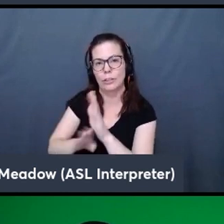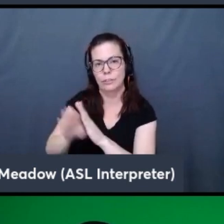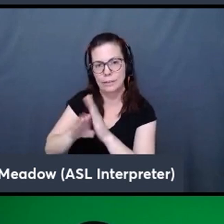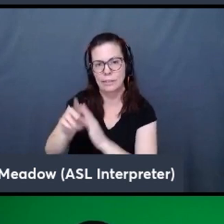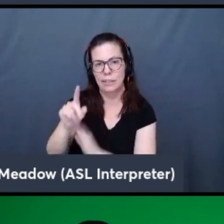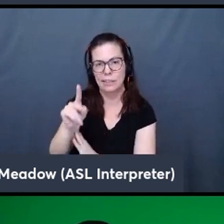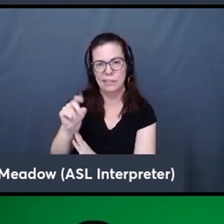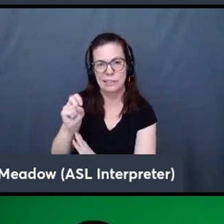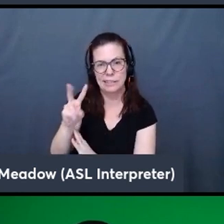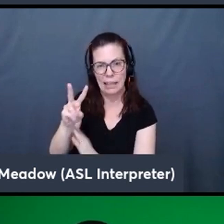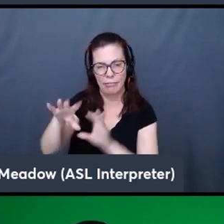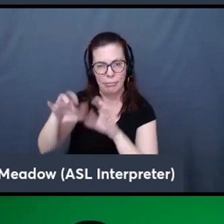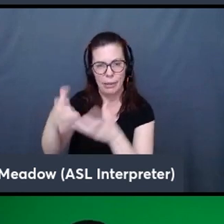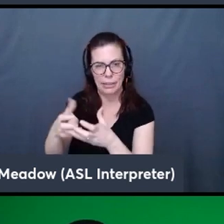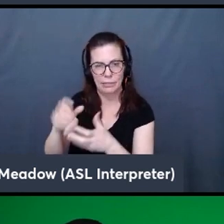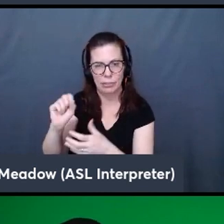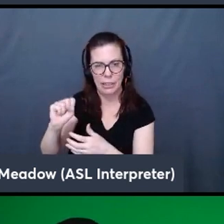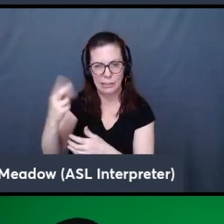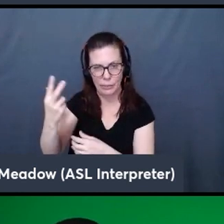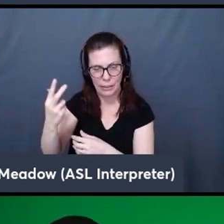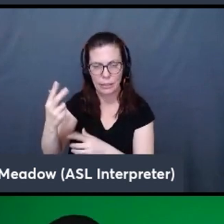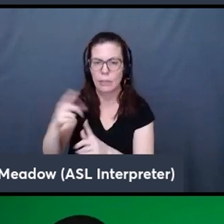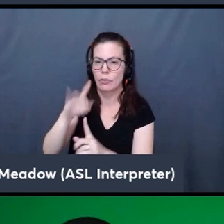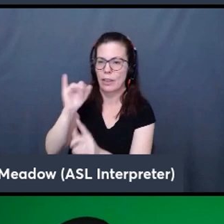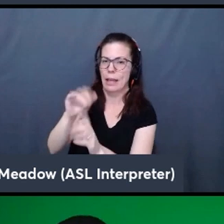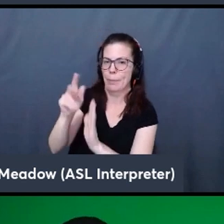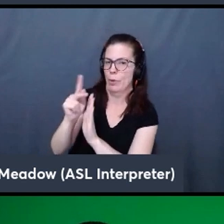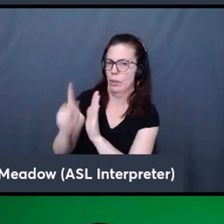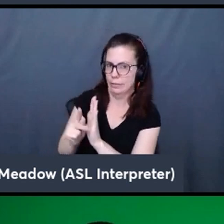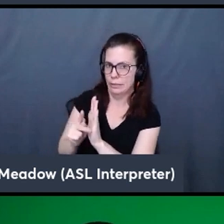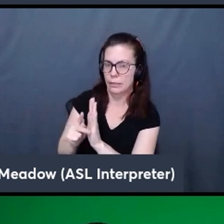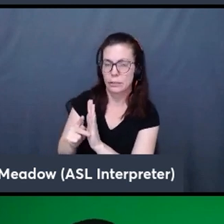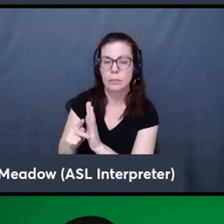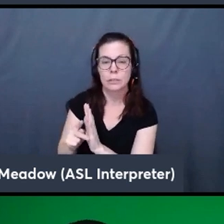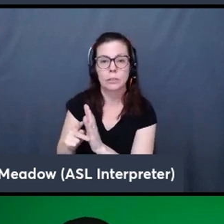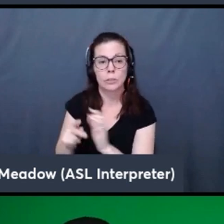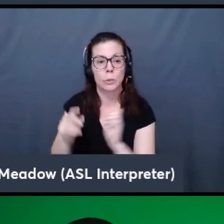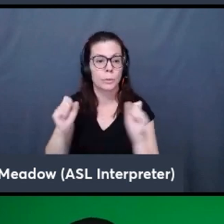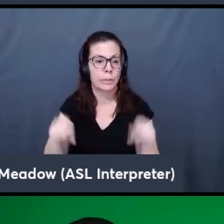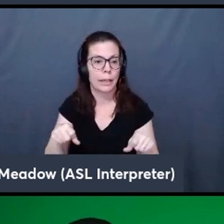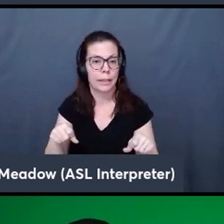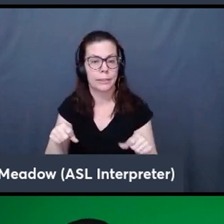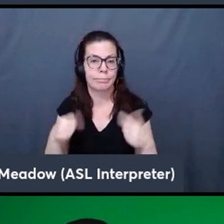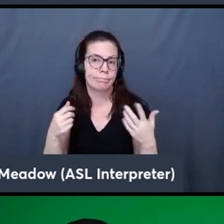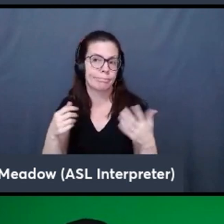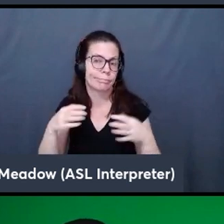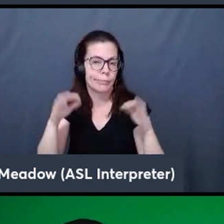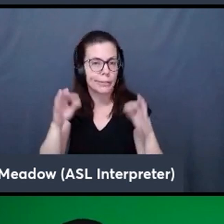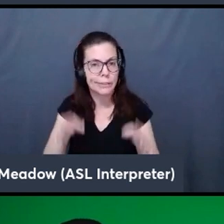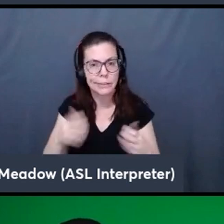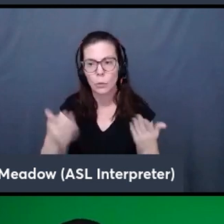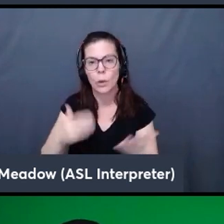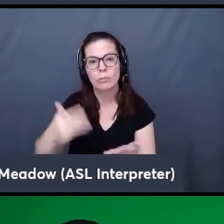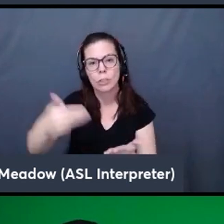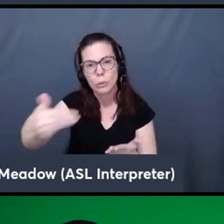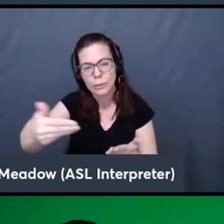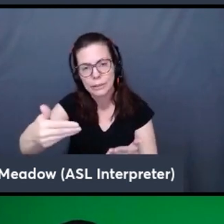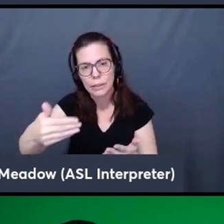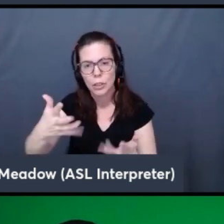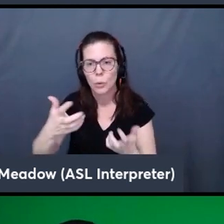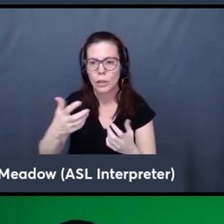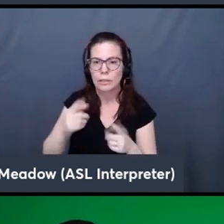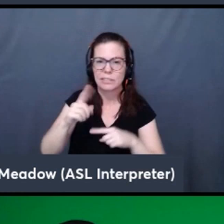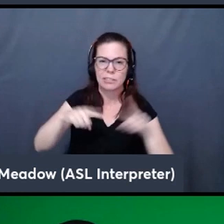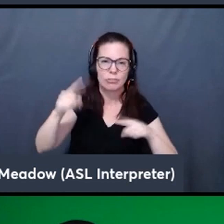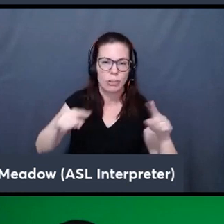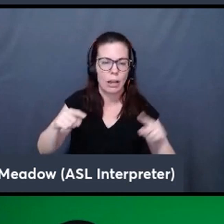to that backup policy. And in that way, you can decide at what frequency you want different S3 buckets